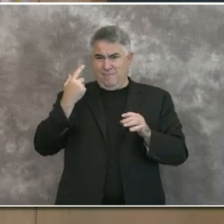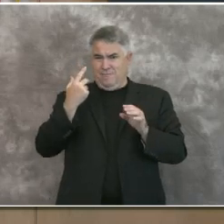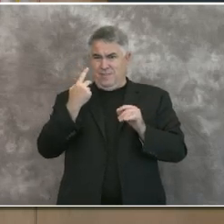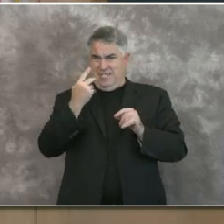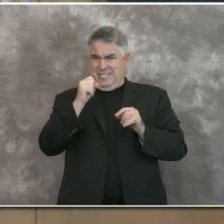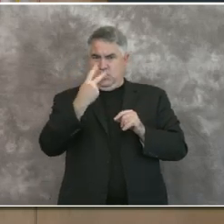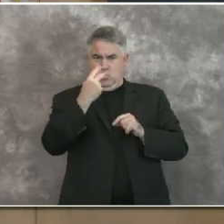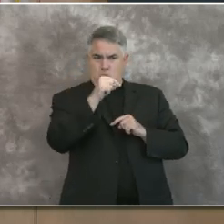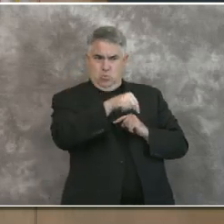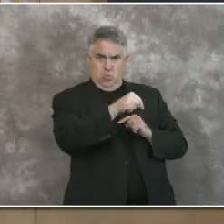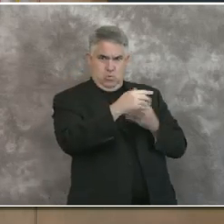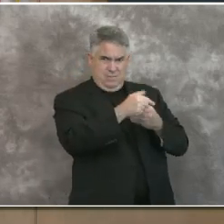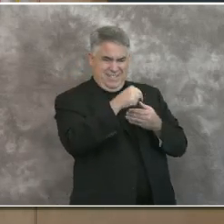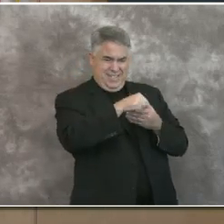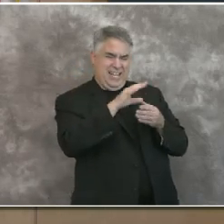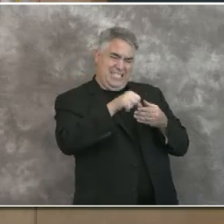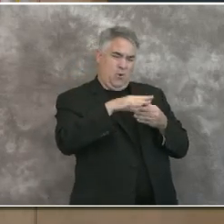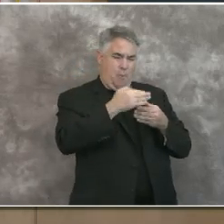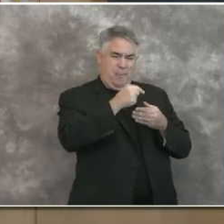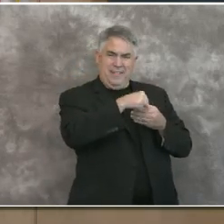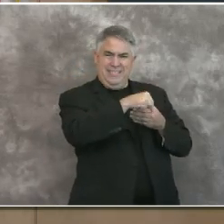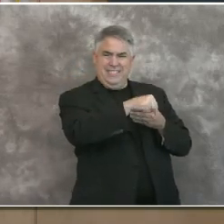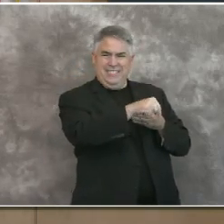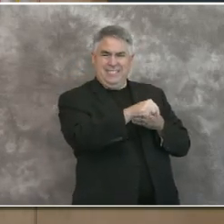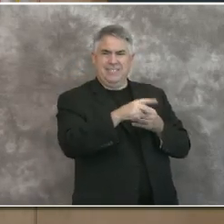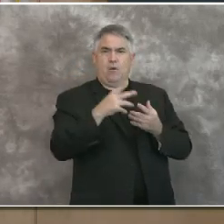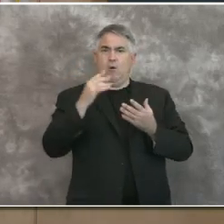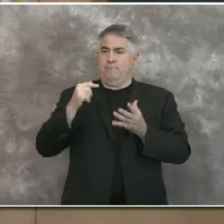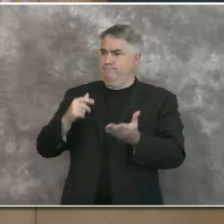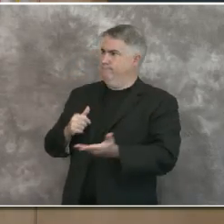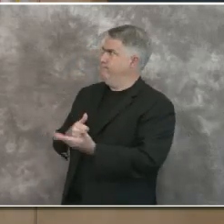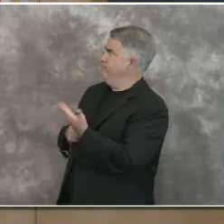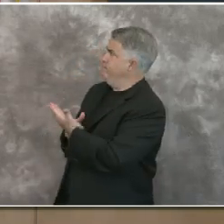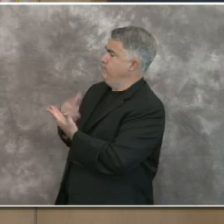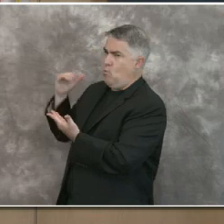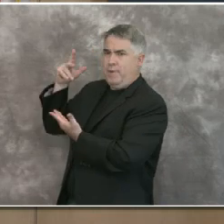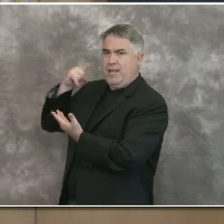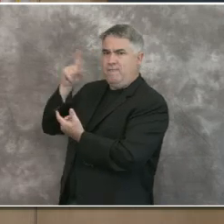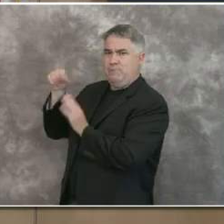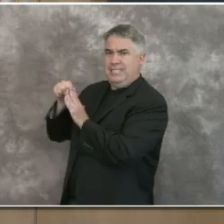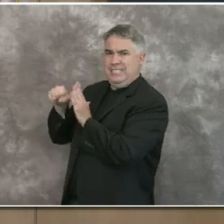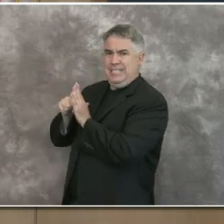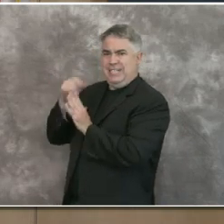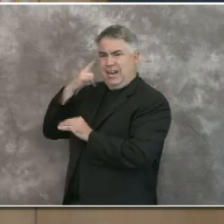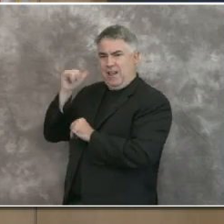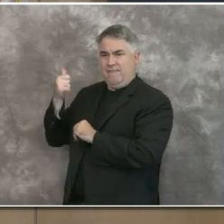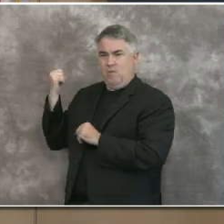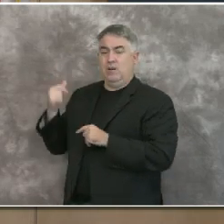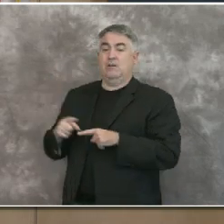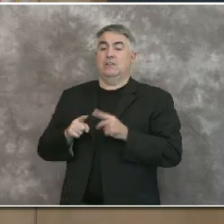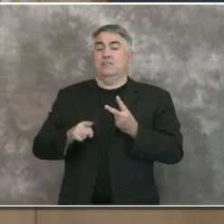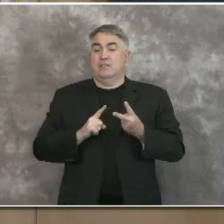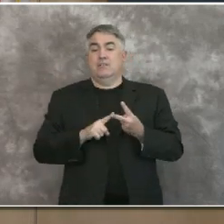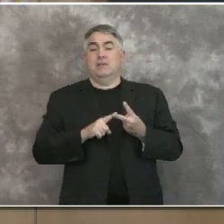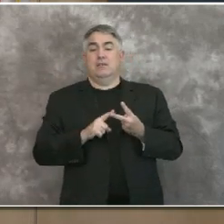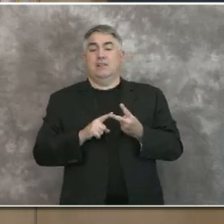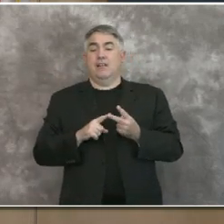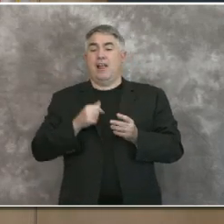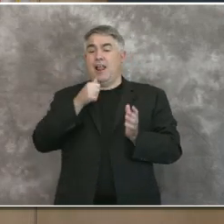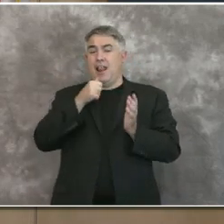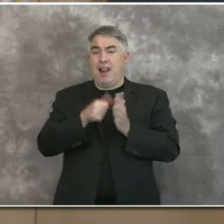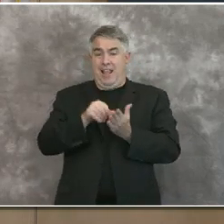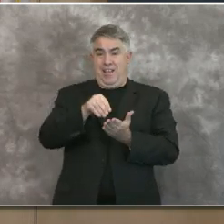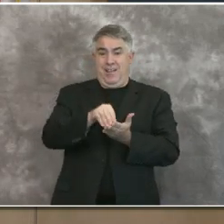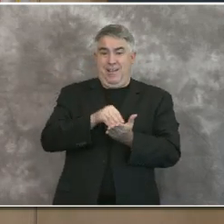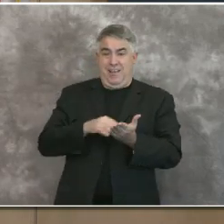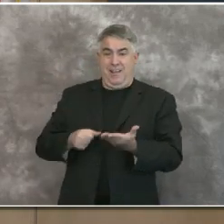hear back very soon. That was one item that was unanimous. Then we had a second vote about sending the governor a letter,